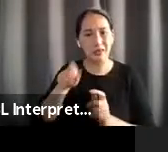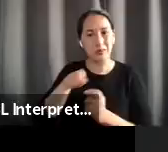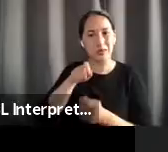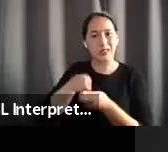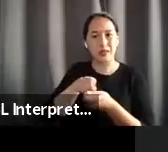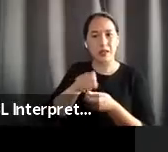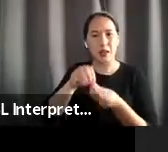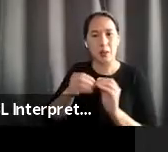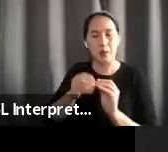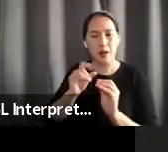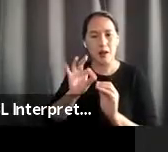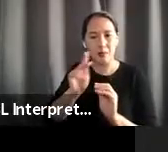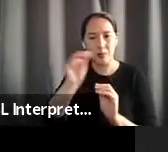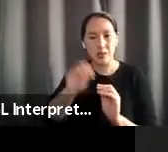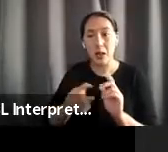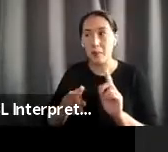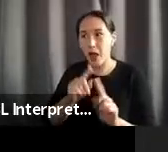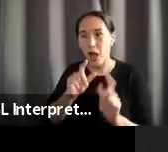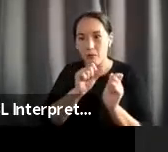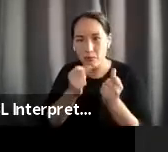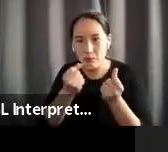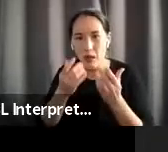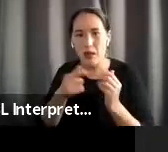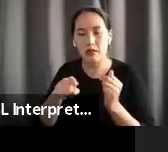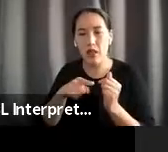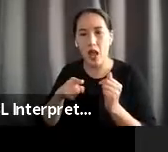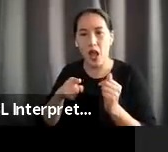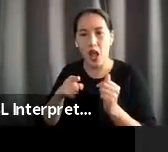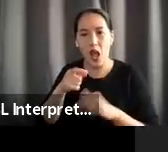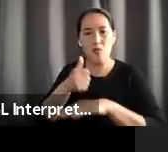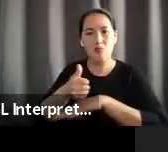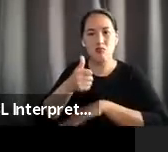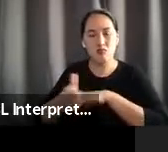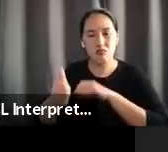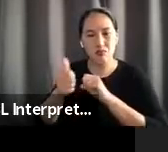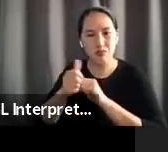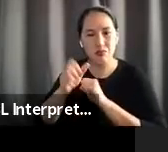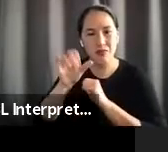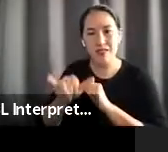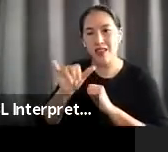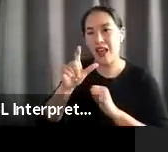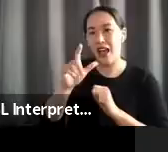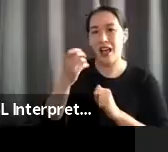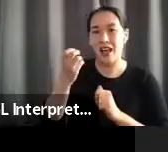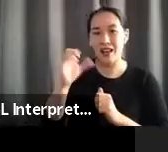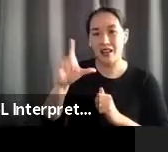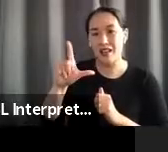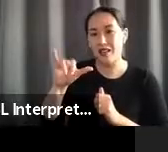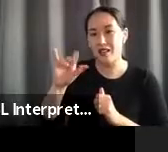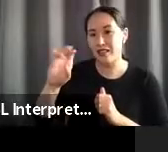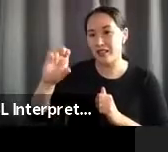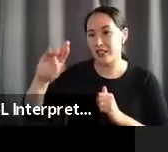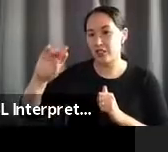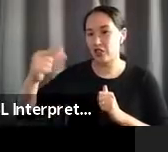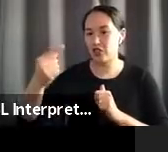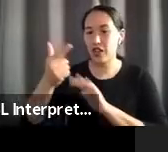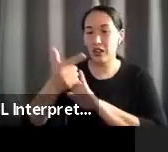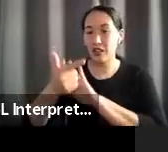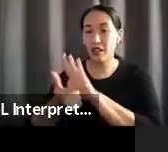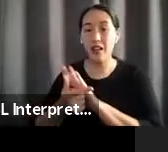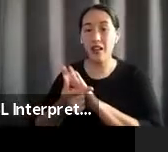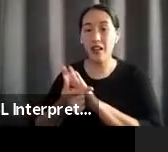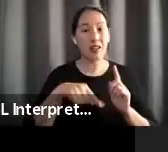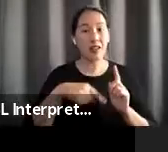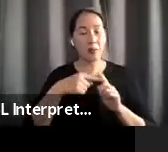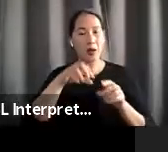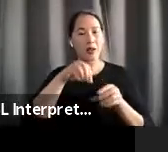charged with this lynching law, right? And so you also have, and this is something they talk about in Queer Injustice in the